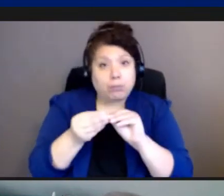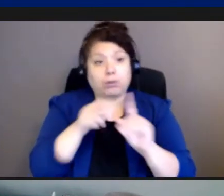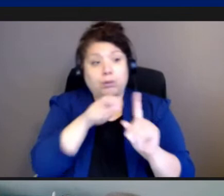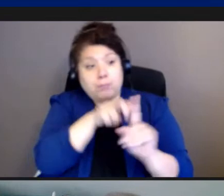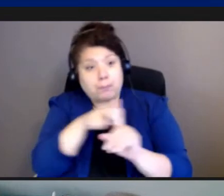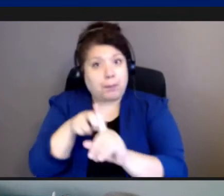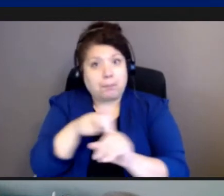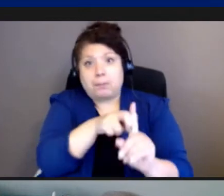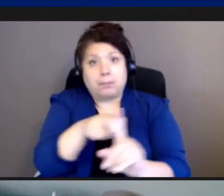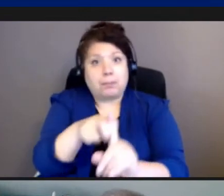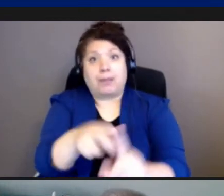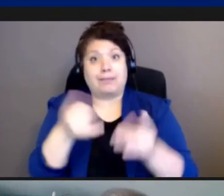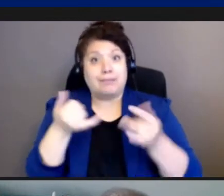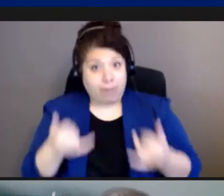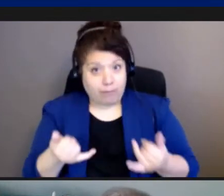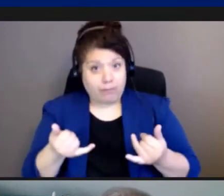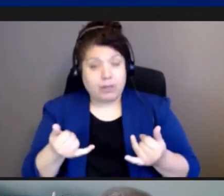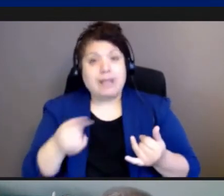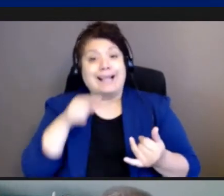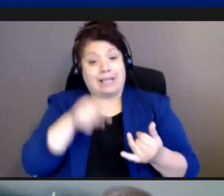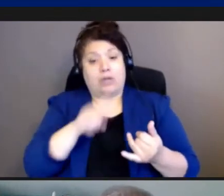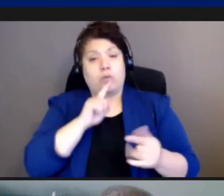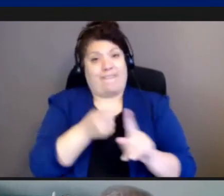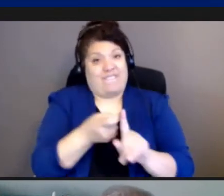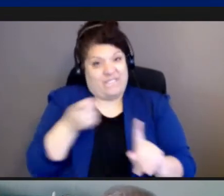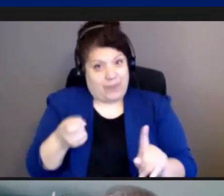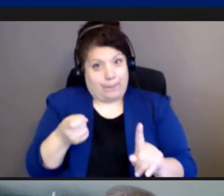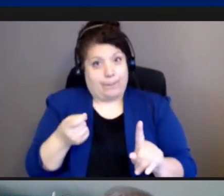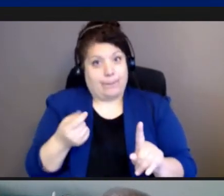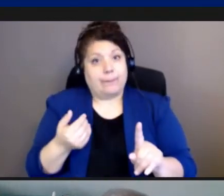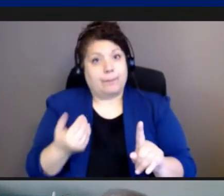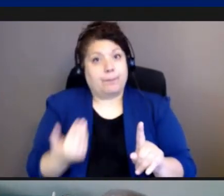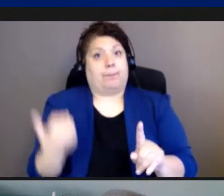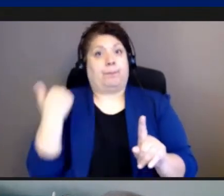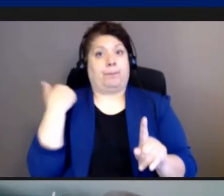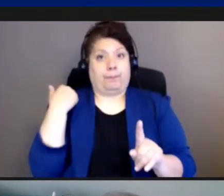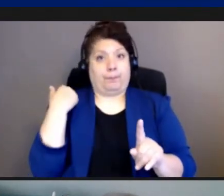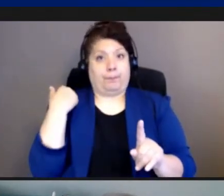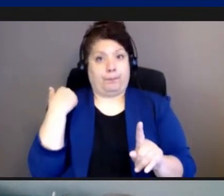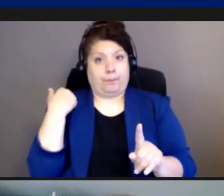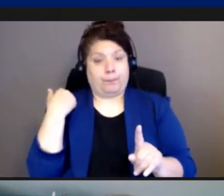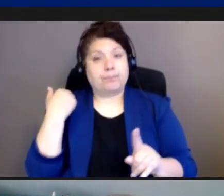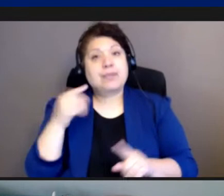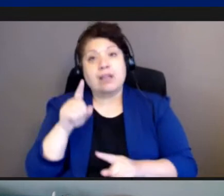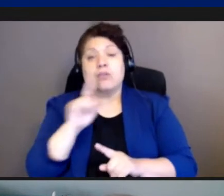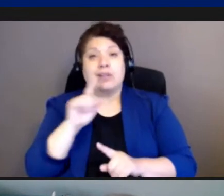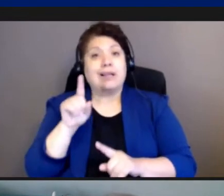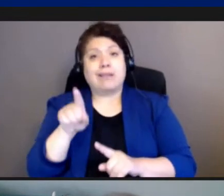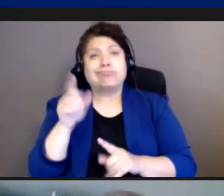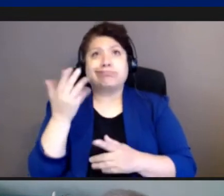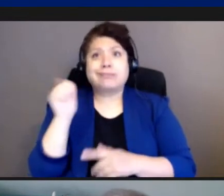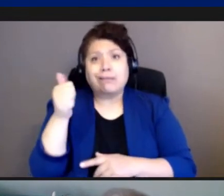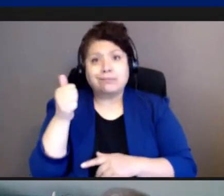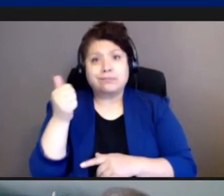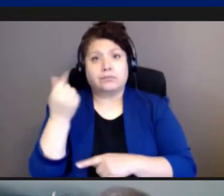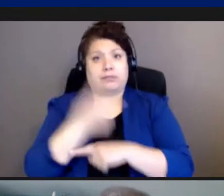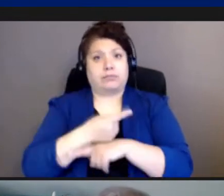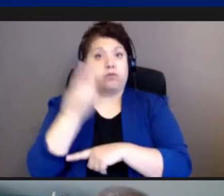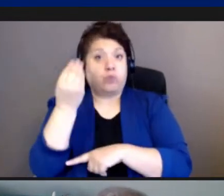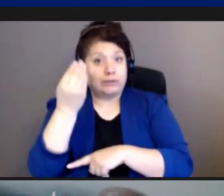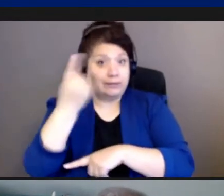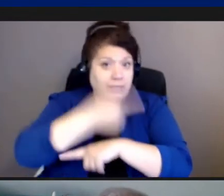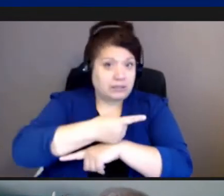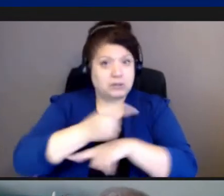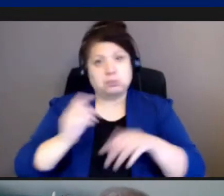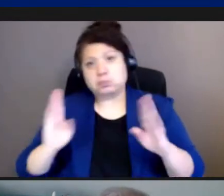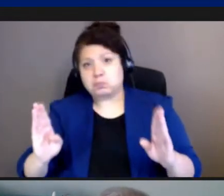now reflect infections that actually occurred 10 or 14 days ago. Between the